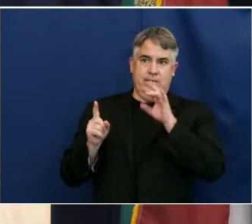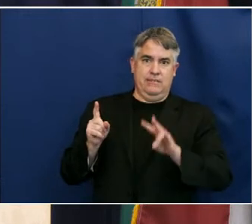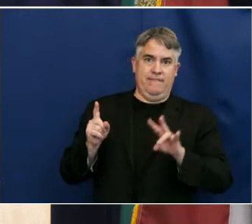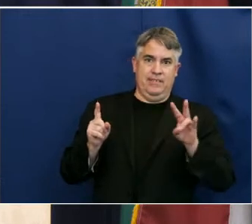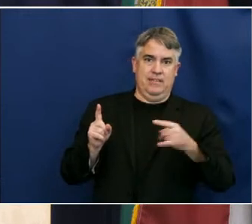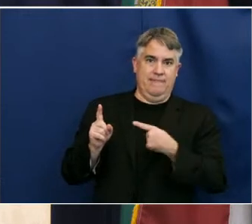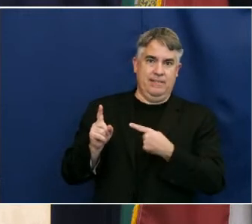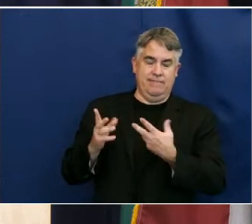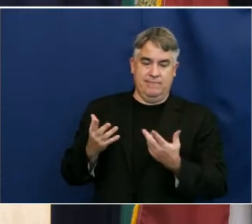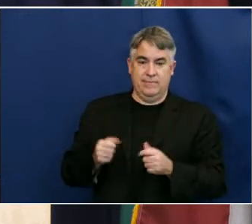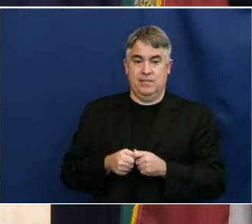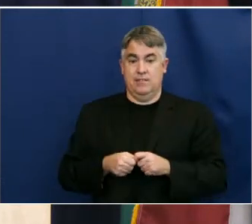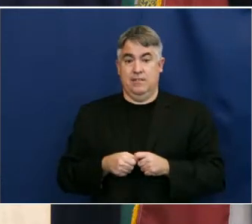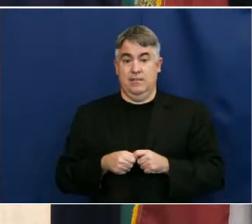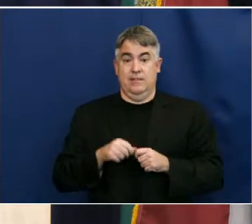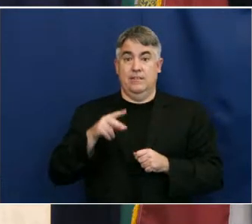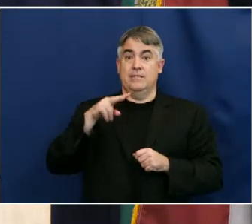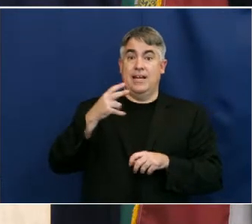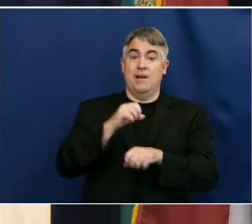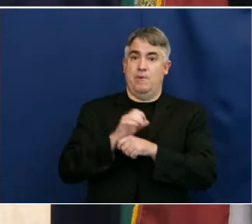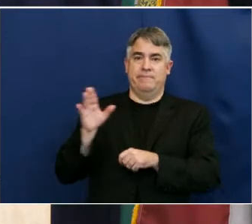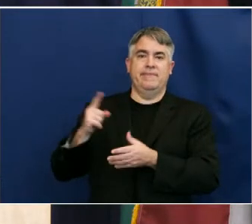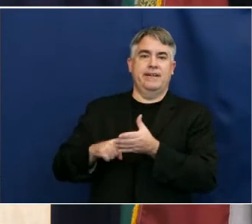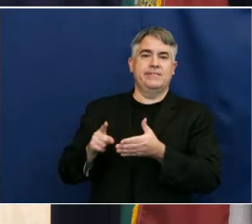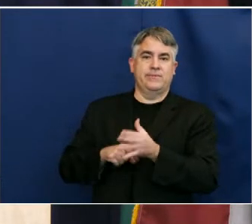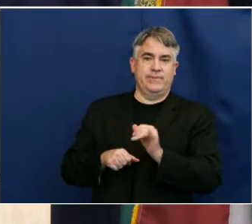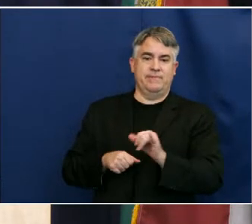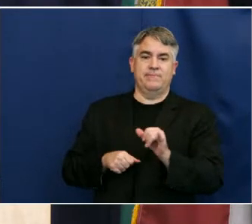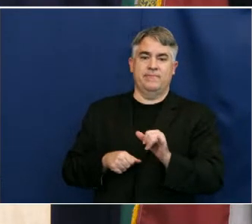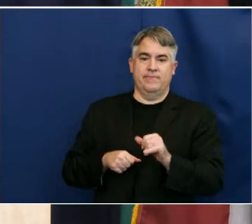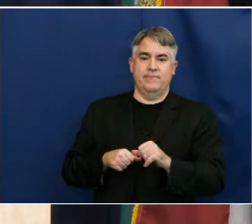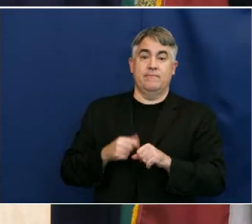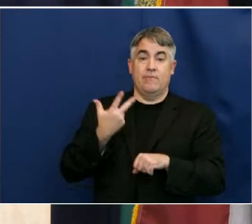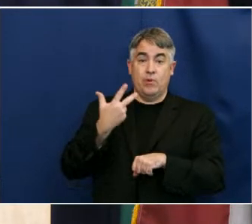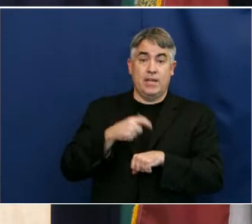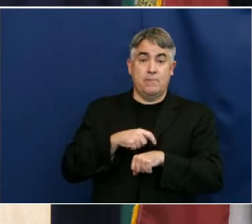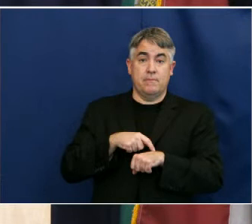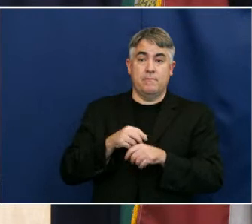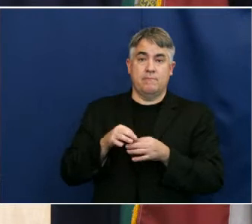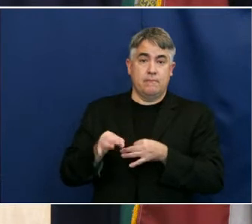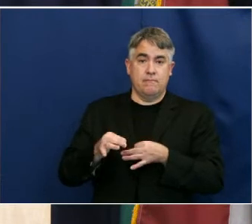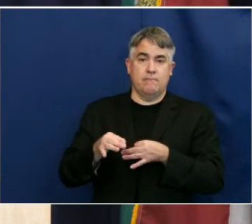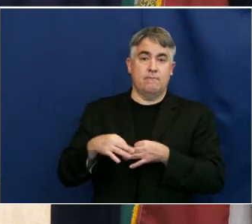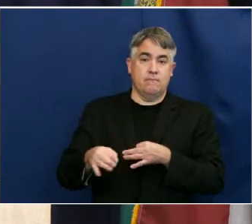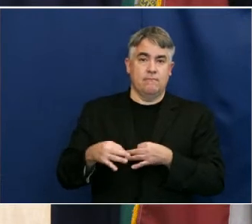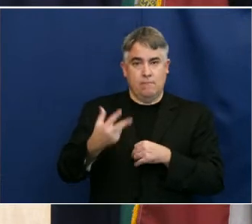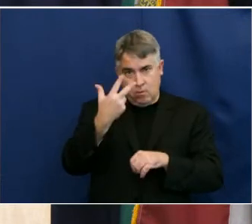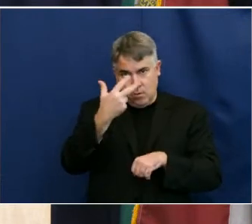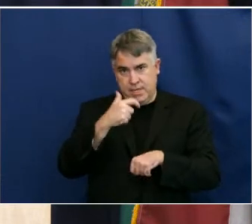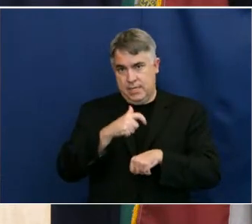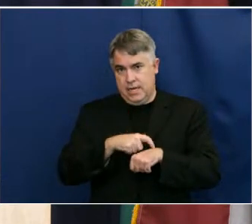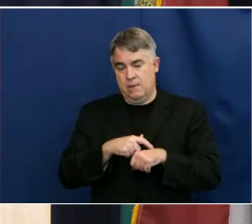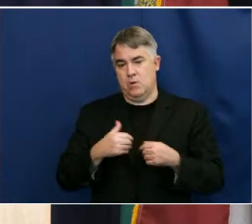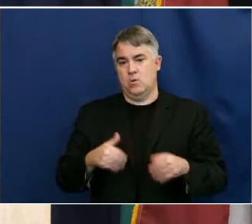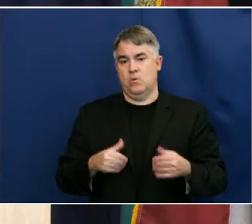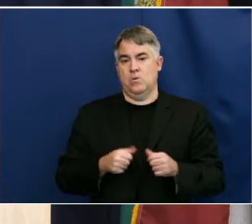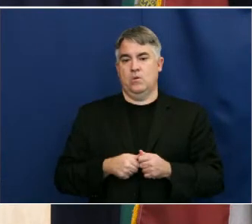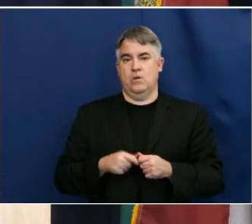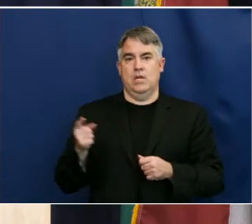times. And all we can do is just encourage folks, please stay patient. The folks that